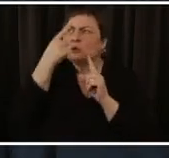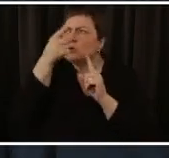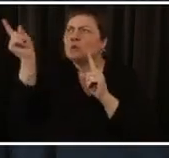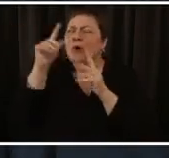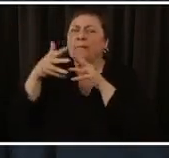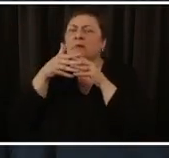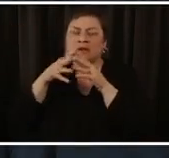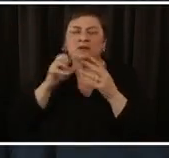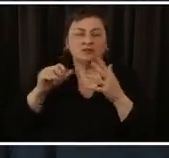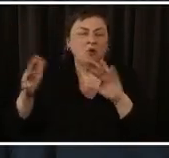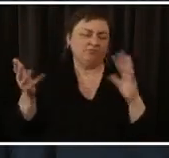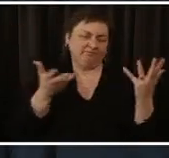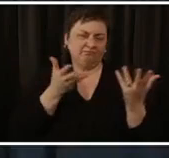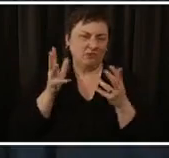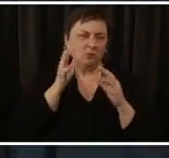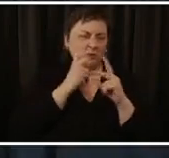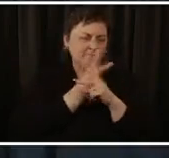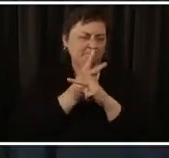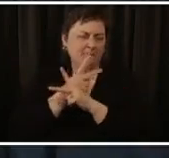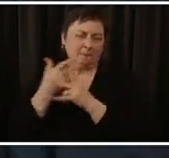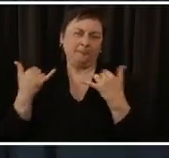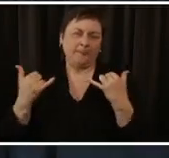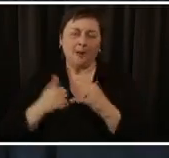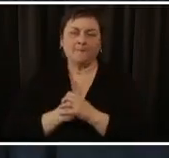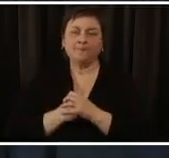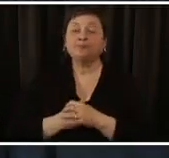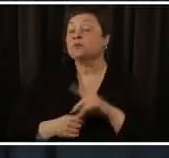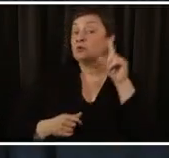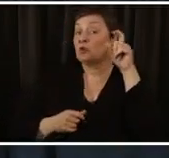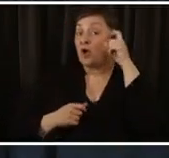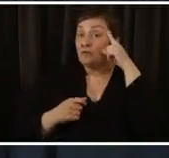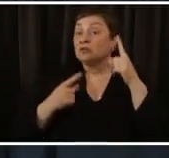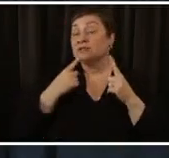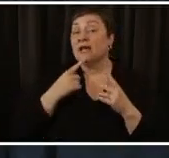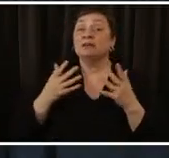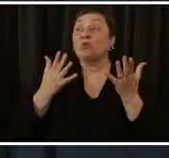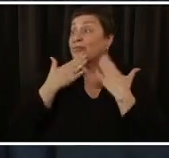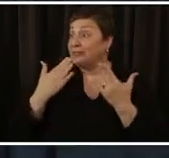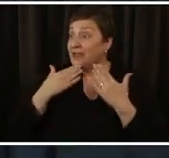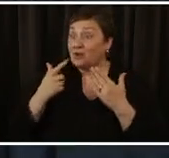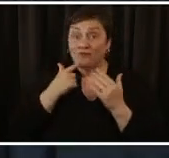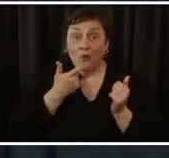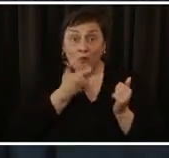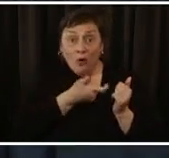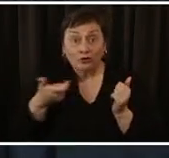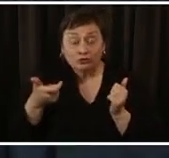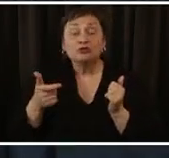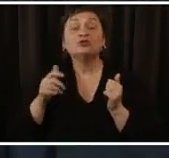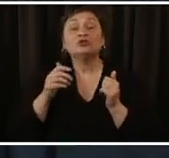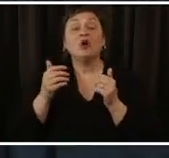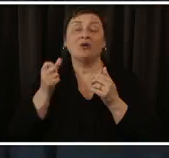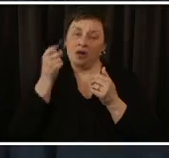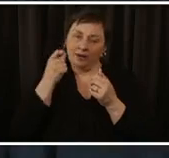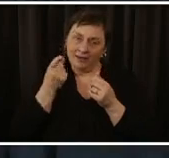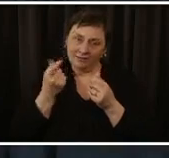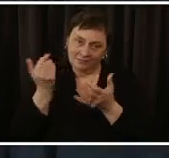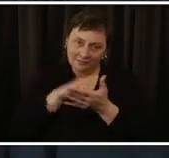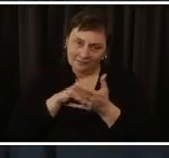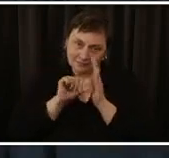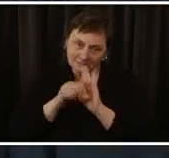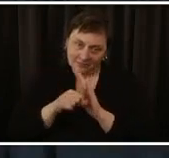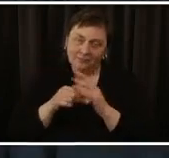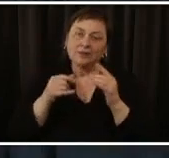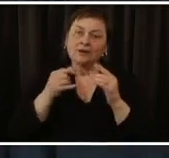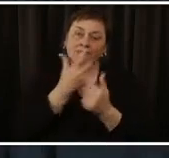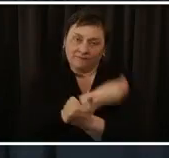Thank you all for joining us. And remember, especially if you haven't been vaccinated yet, wear a mask, avoid gathering with others who aren't vaccinated,